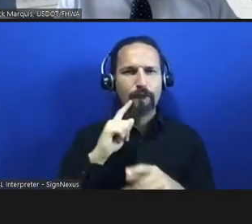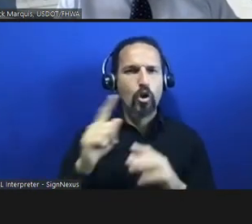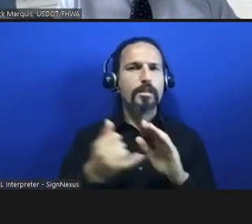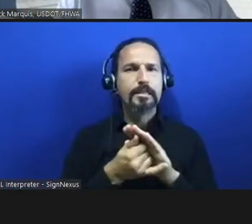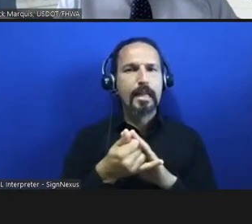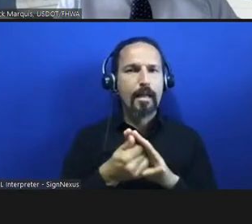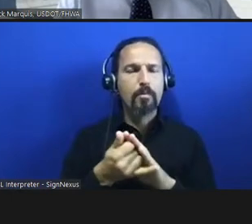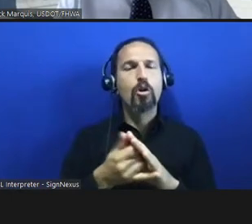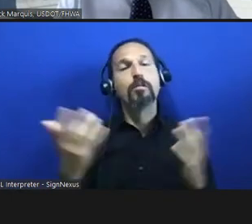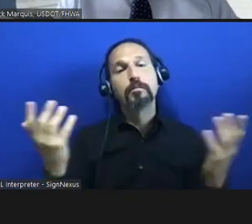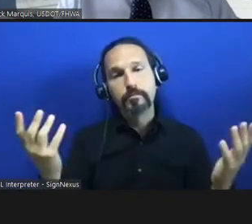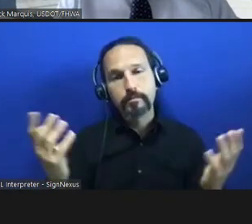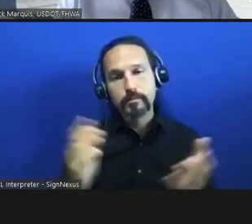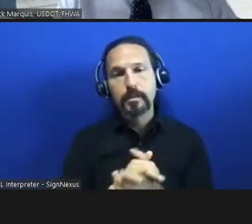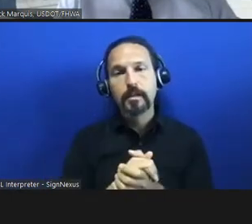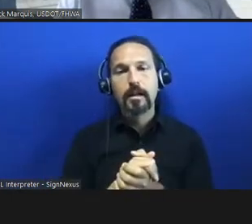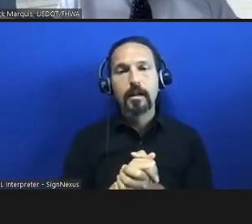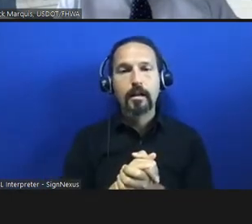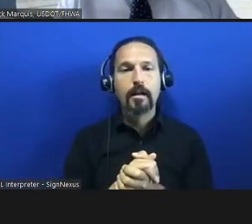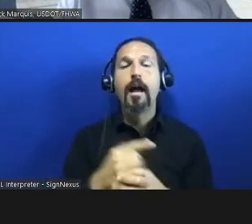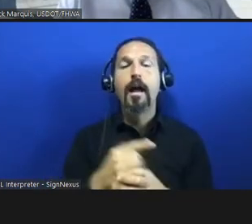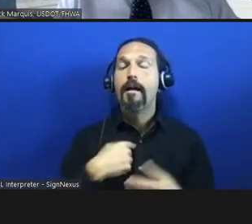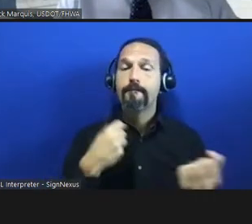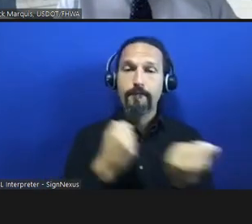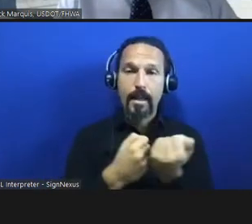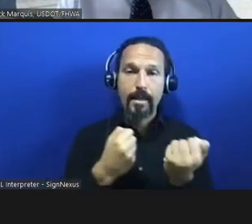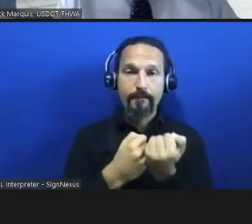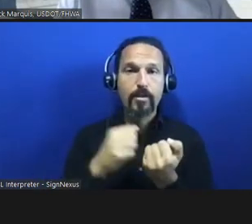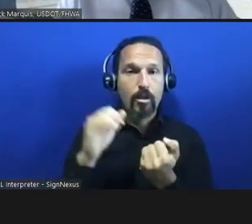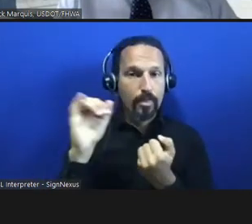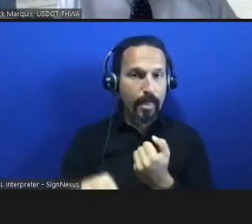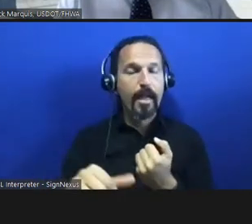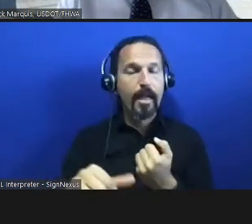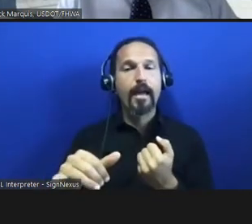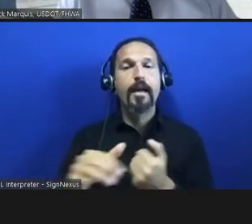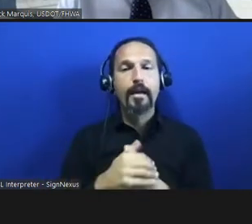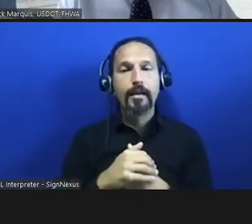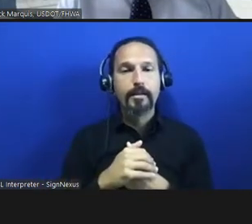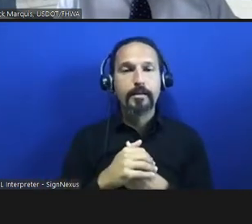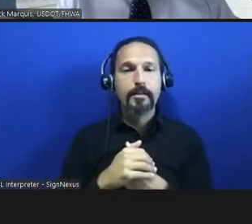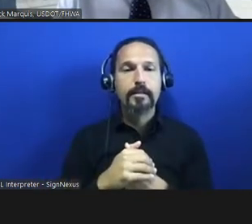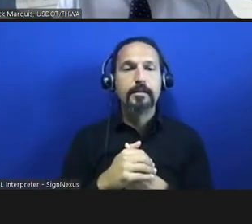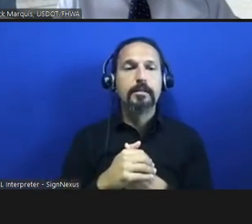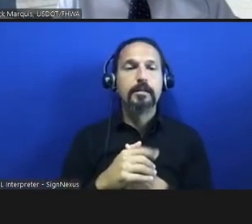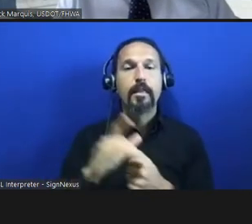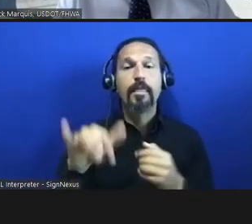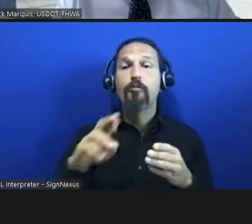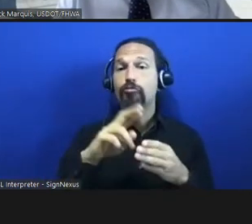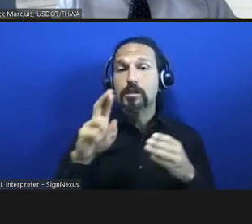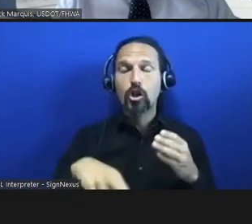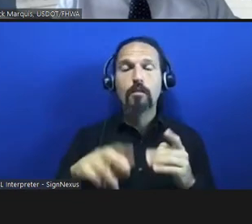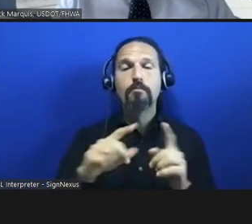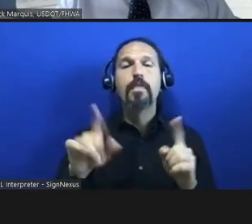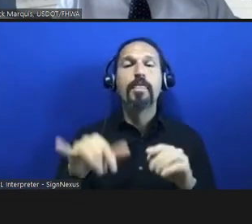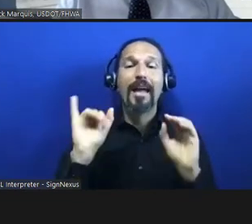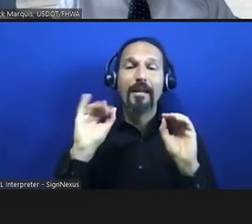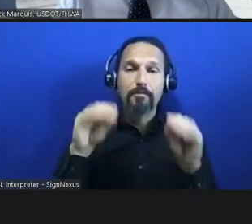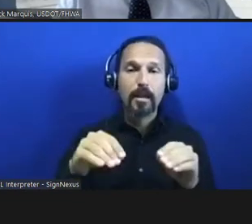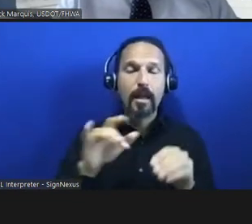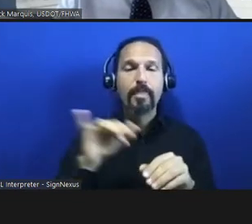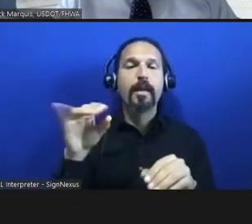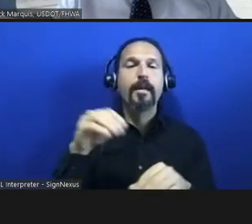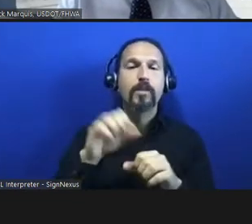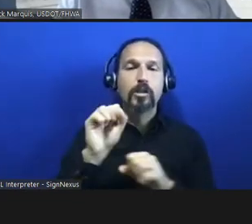so in principle I am in favor of it as I can see the results of it however the implementation and the